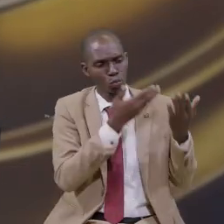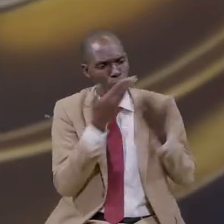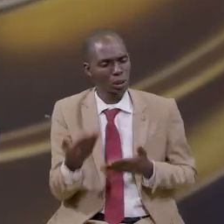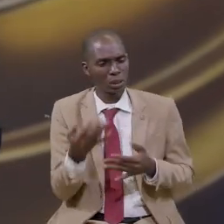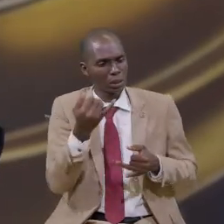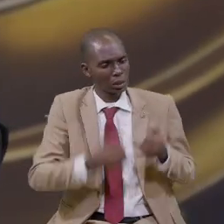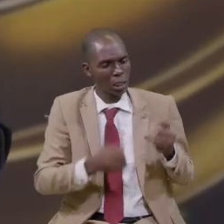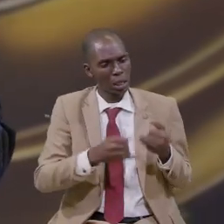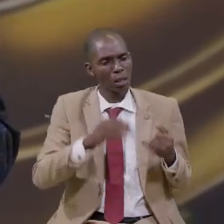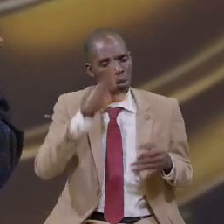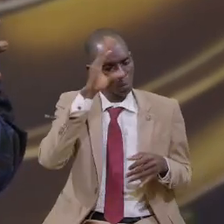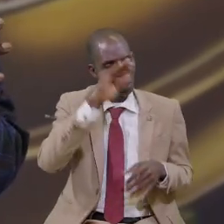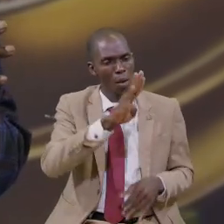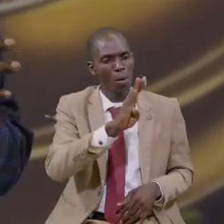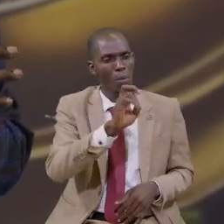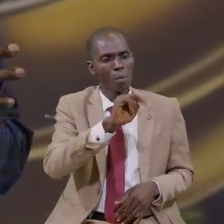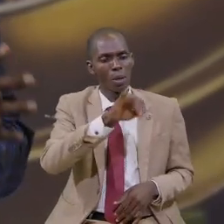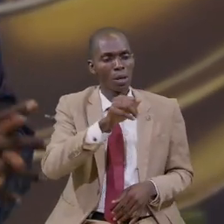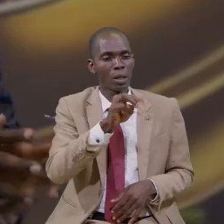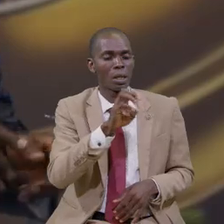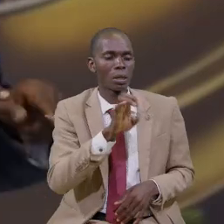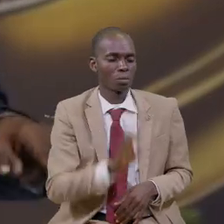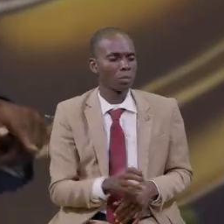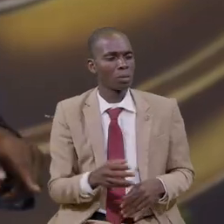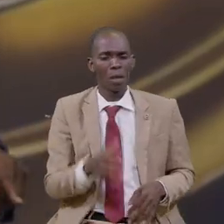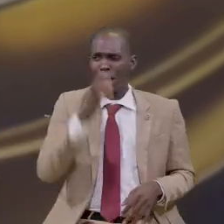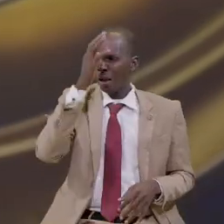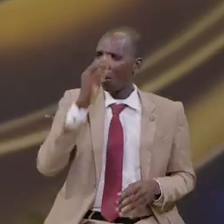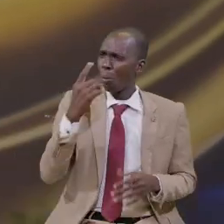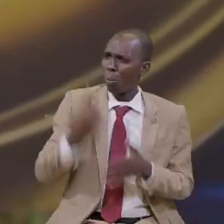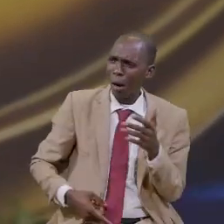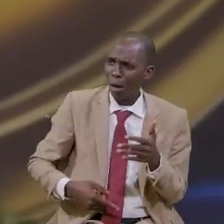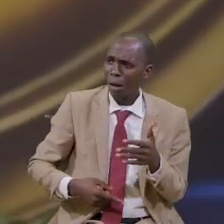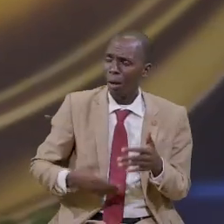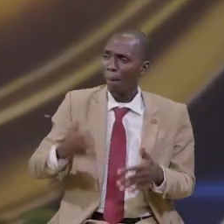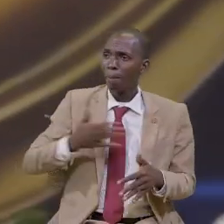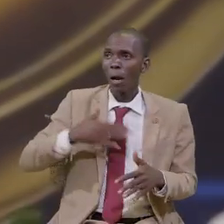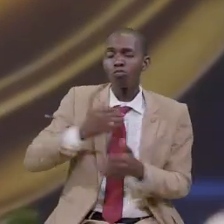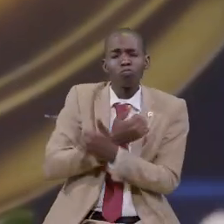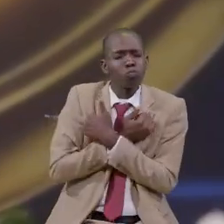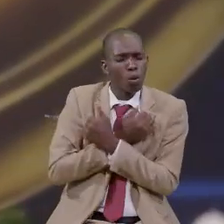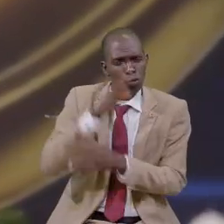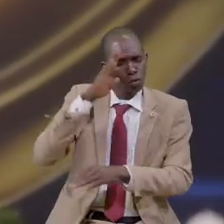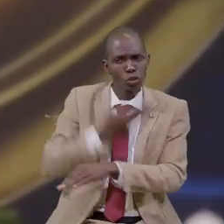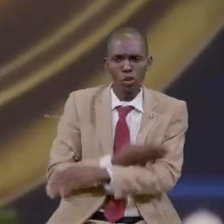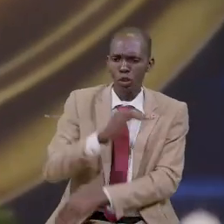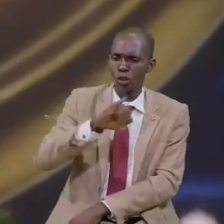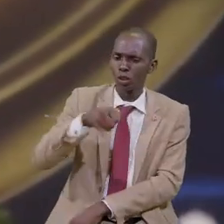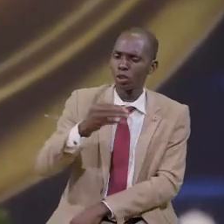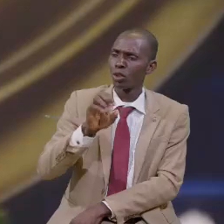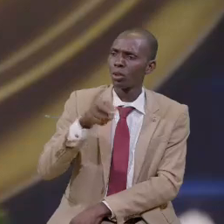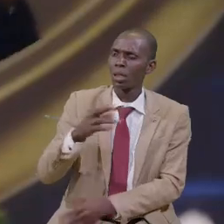daddy, Joseph is not gone. Joseph is still here. And the Joseph that had